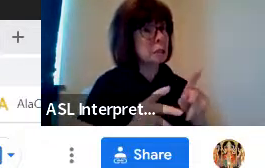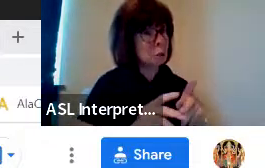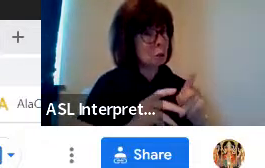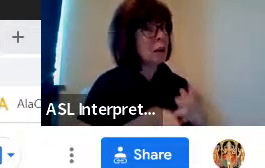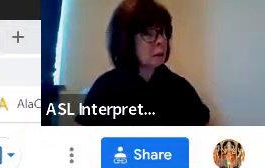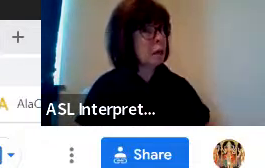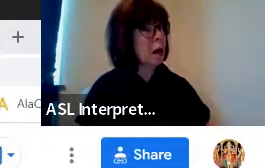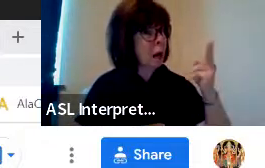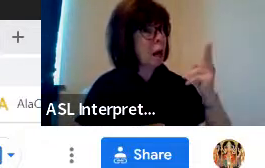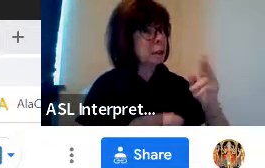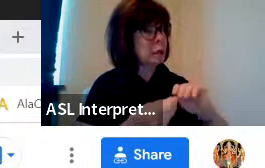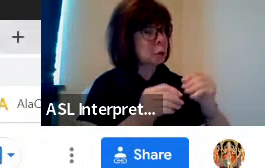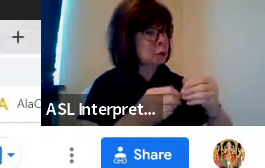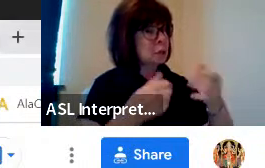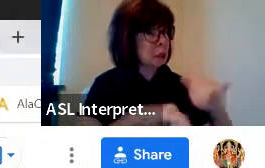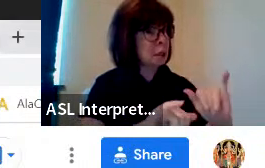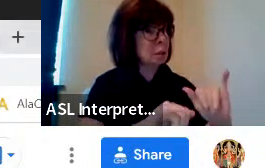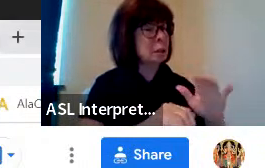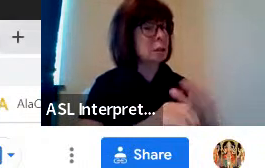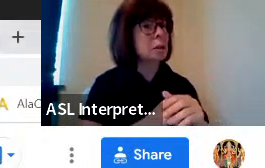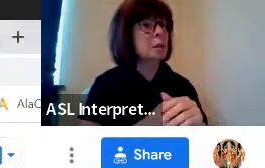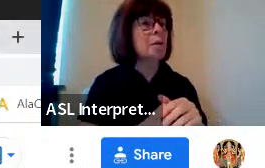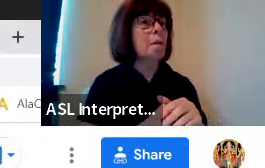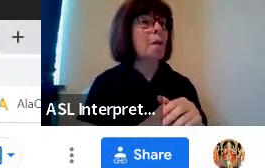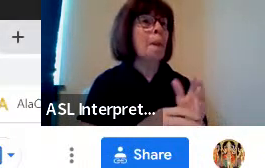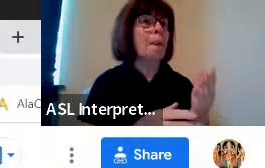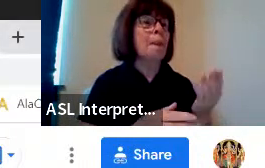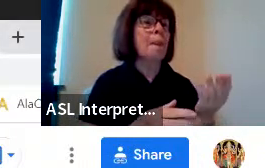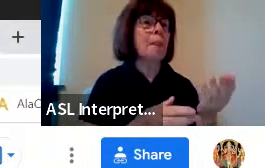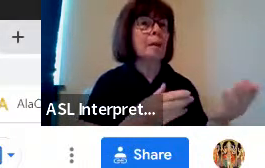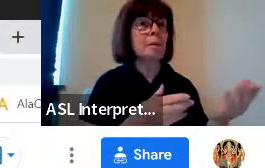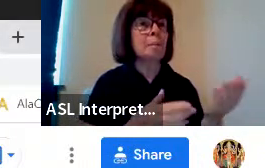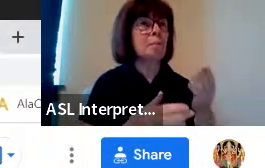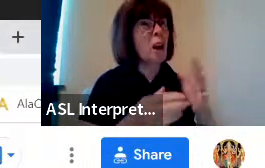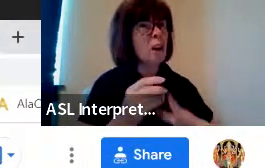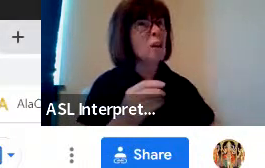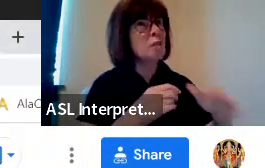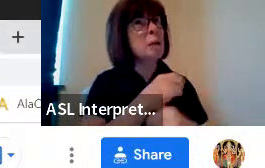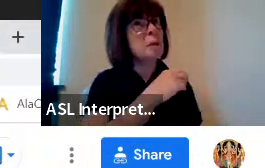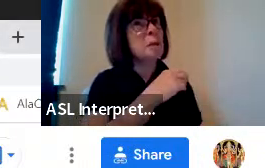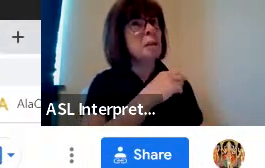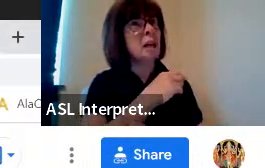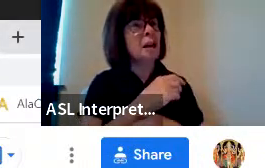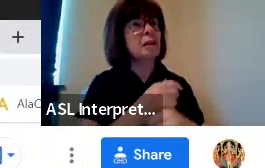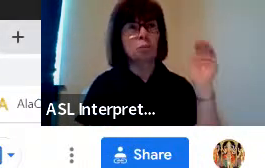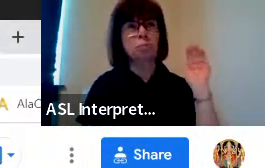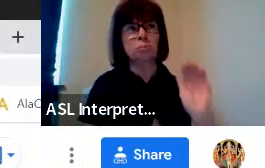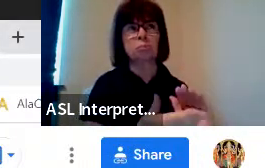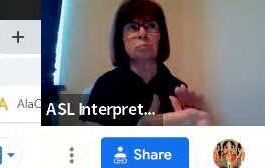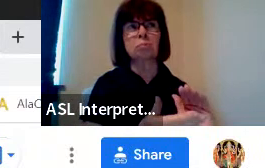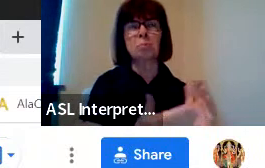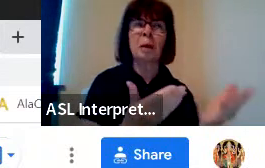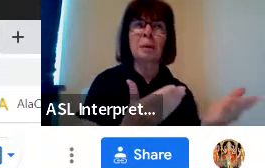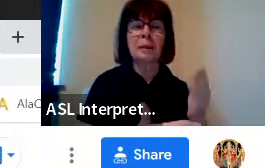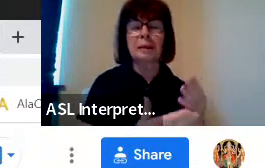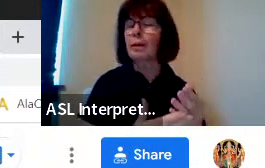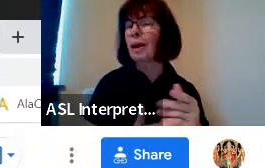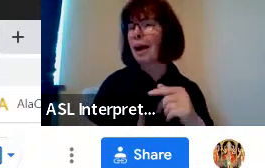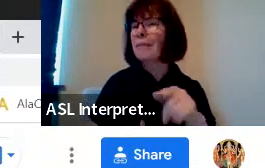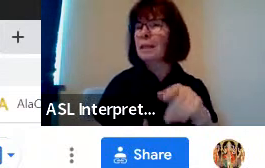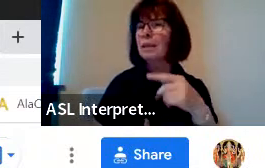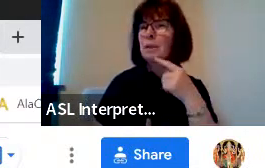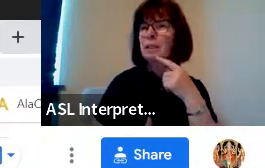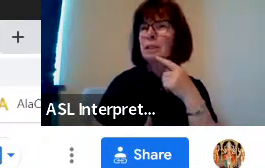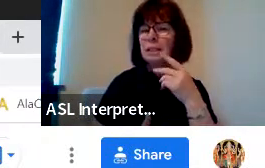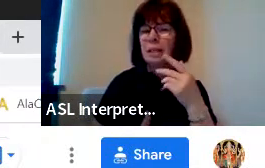still. Maybe for the overall in the county, maybe that has reduced a little bit. I think Nick just presented it to us at